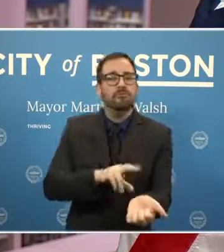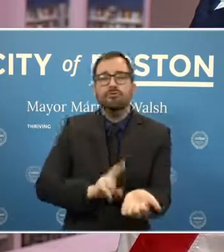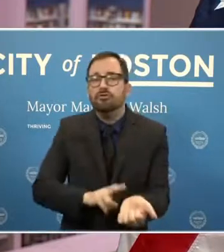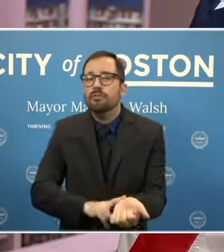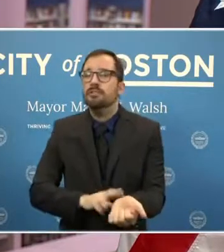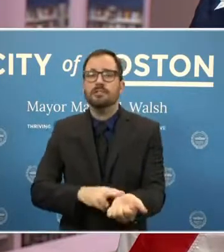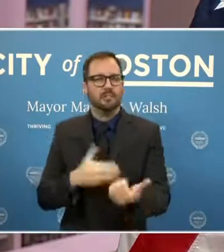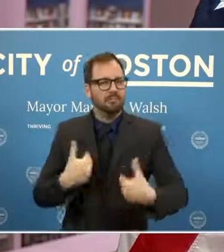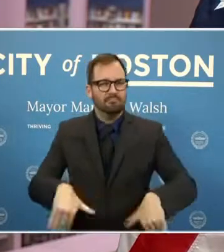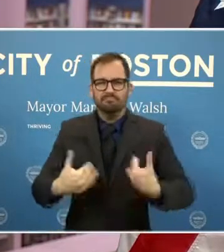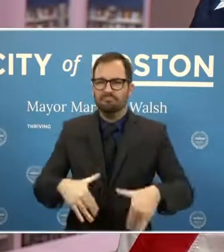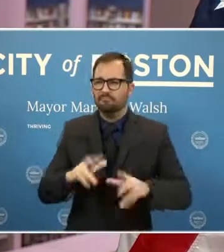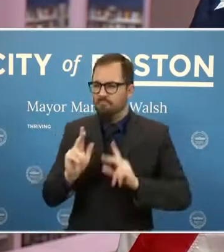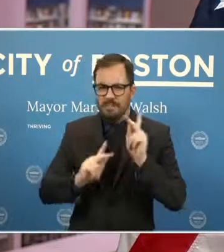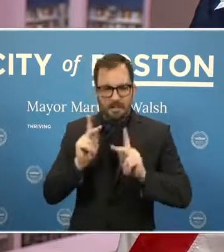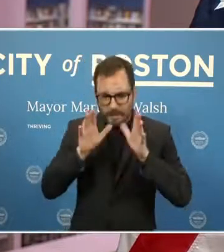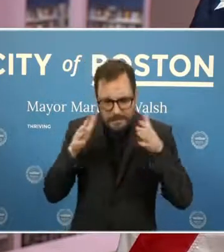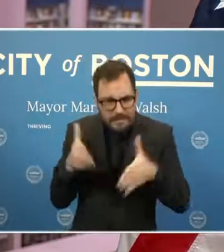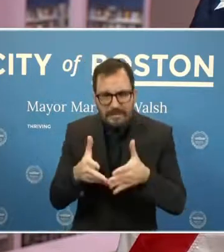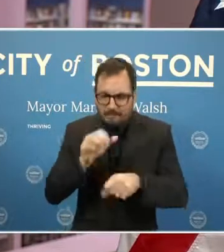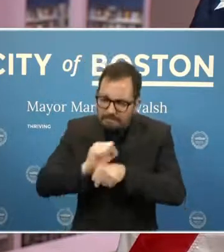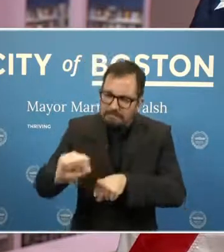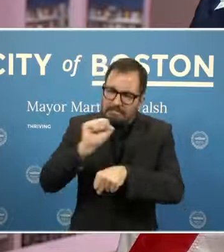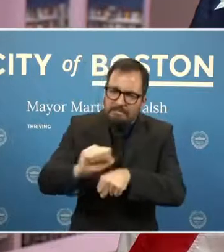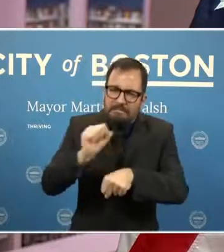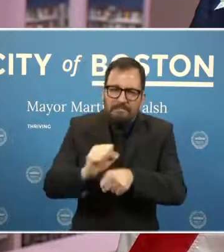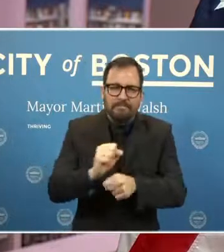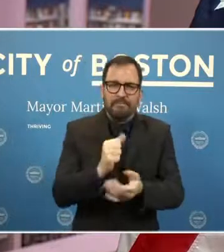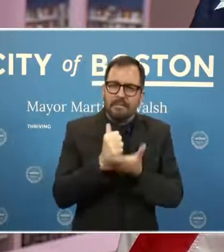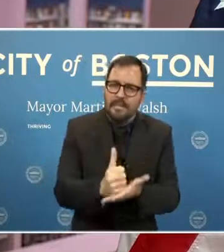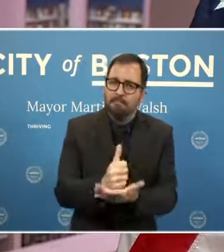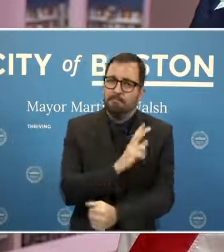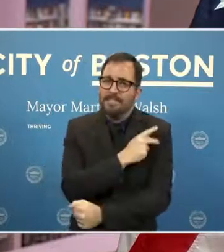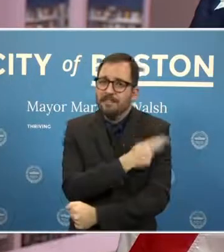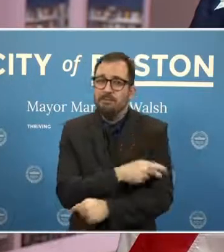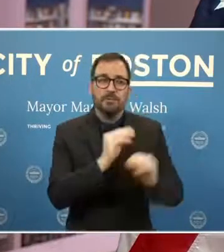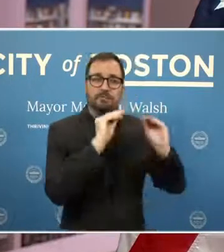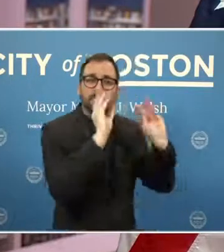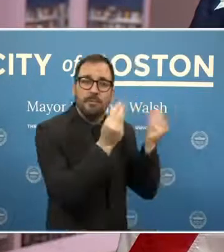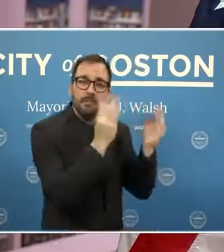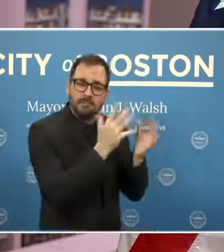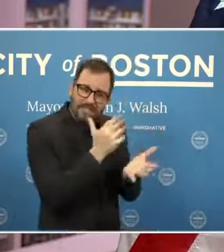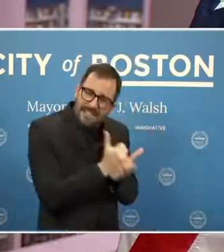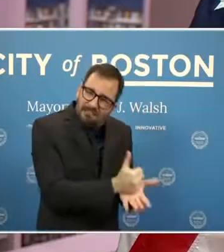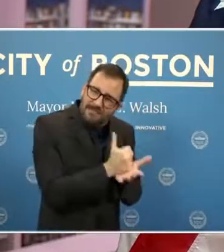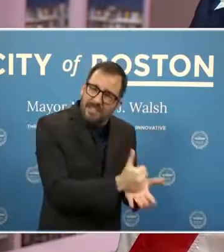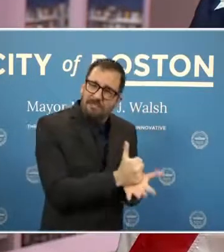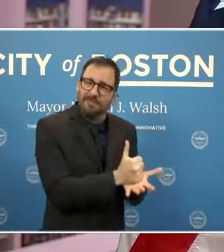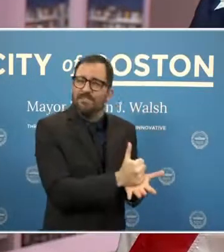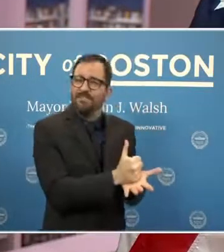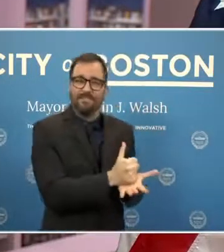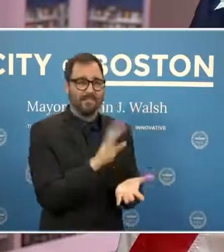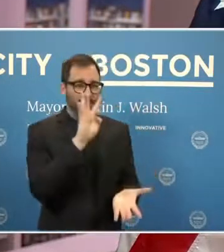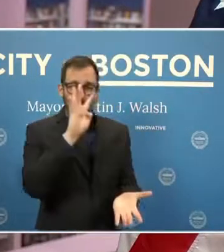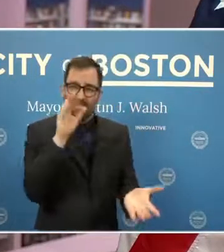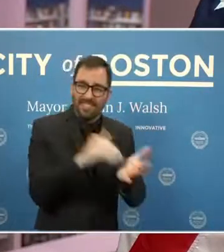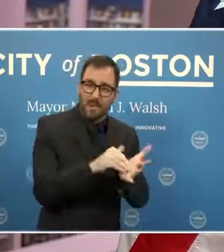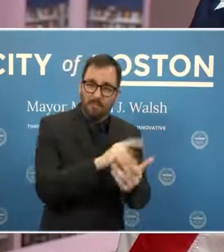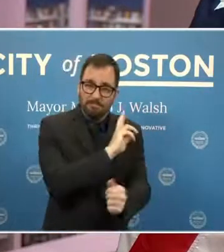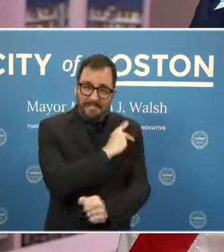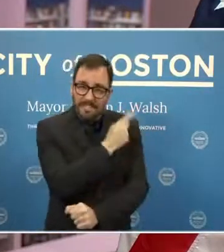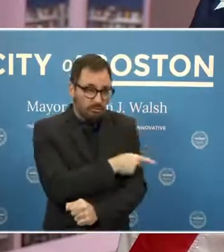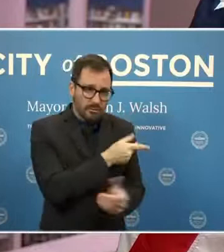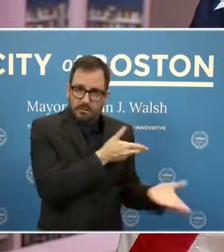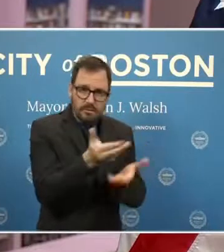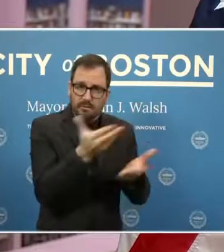global pandemic, helping over 4,000 COVID patients. Firefighters brought recovery coaches to calls to help those struggling